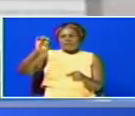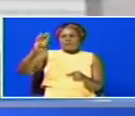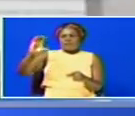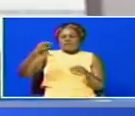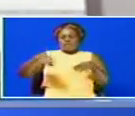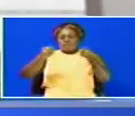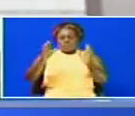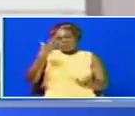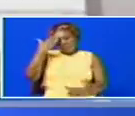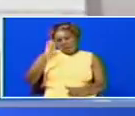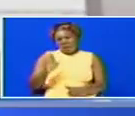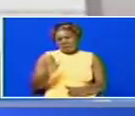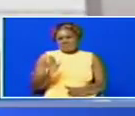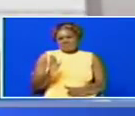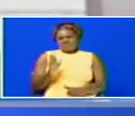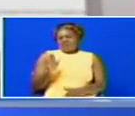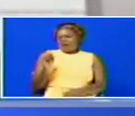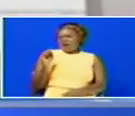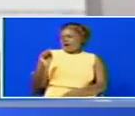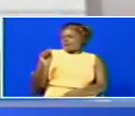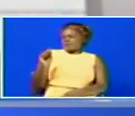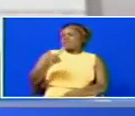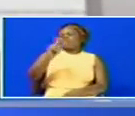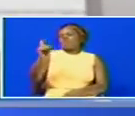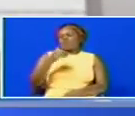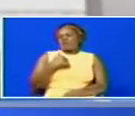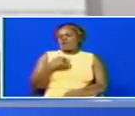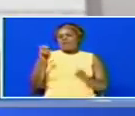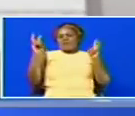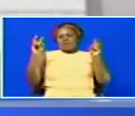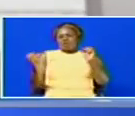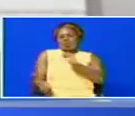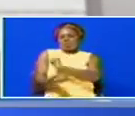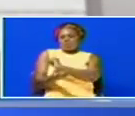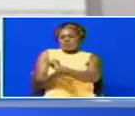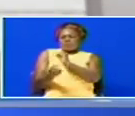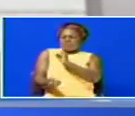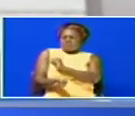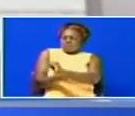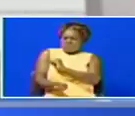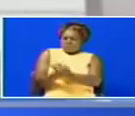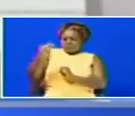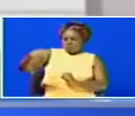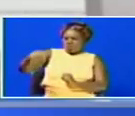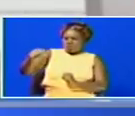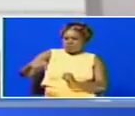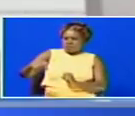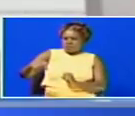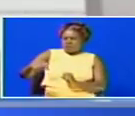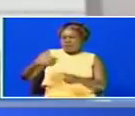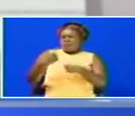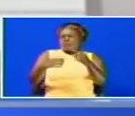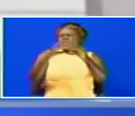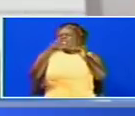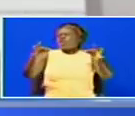chairman, was aware of, then you would still ask several questions. The issue of clarity, he tried and explained today that why this process